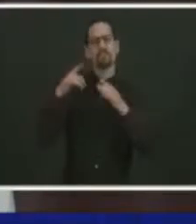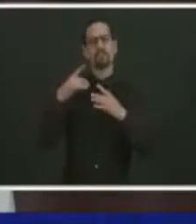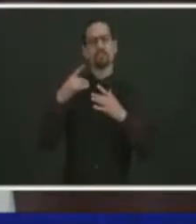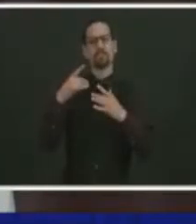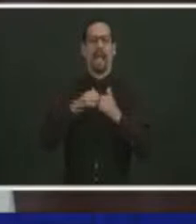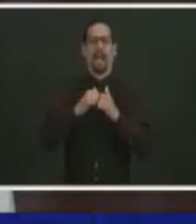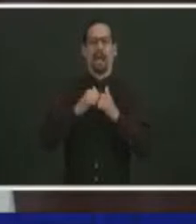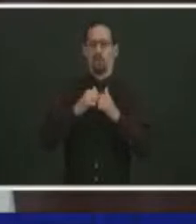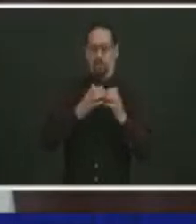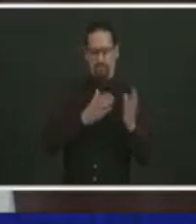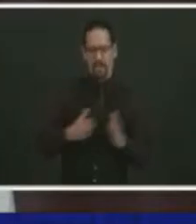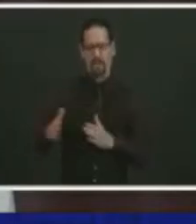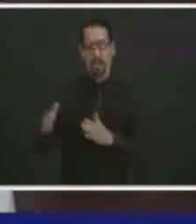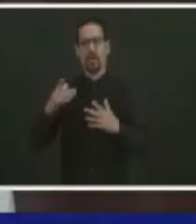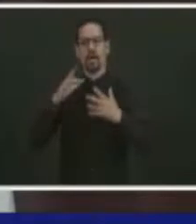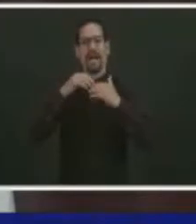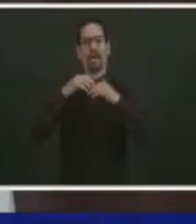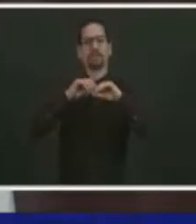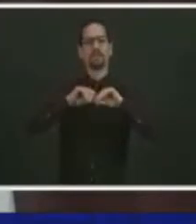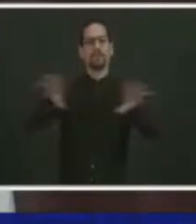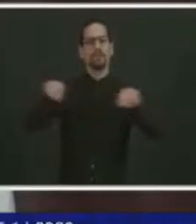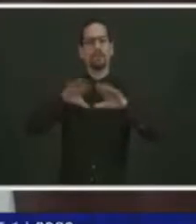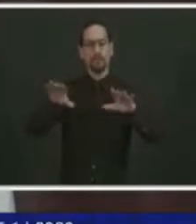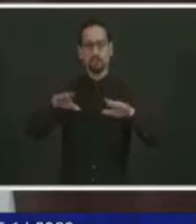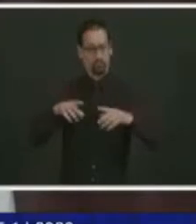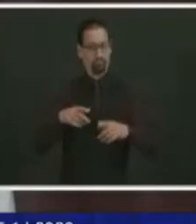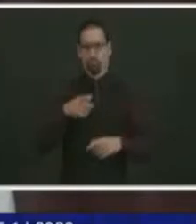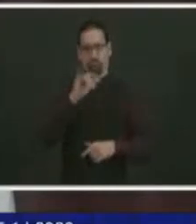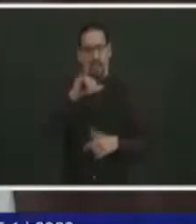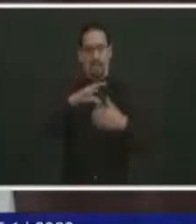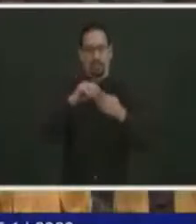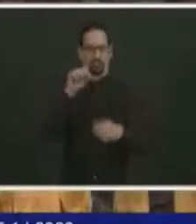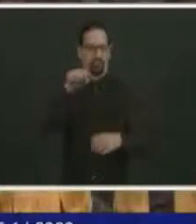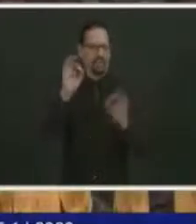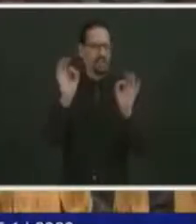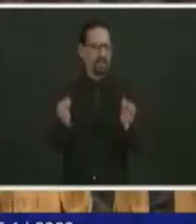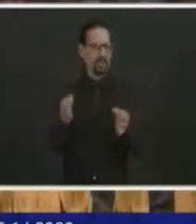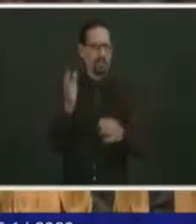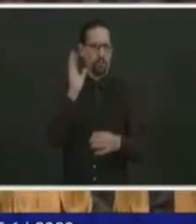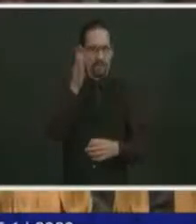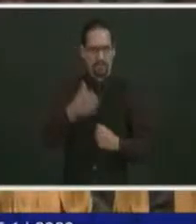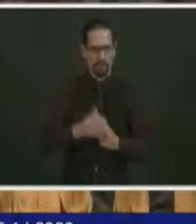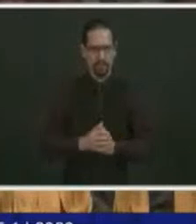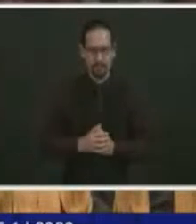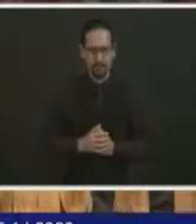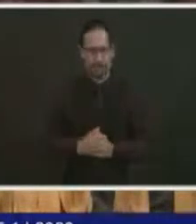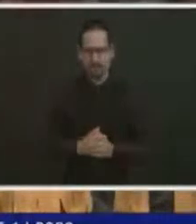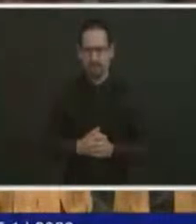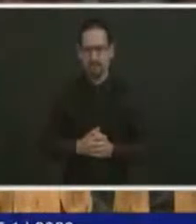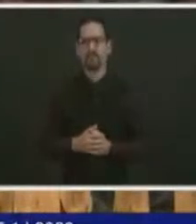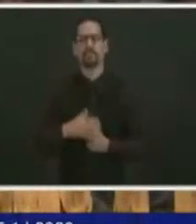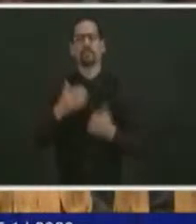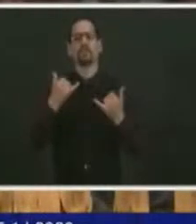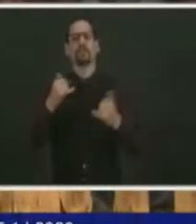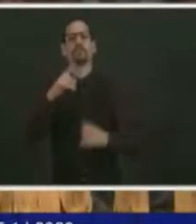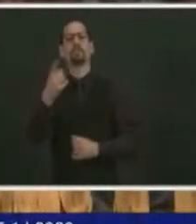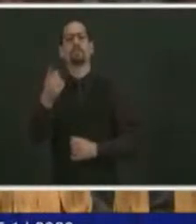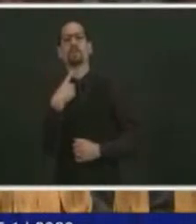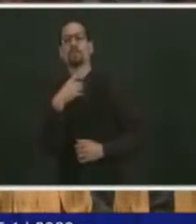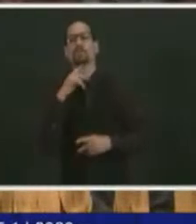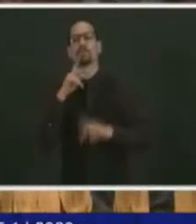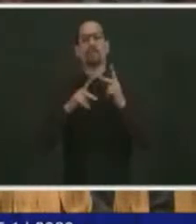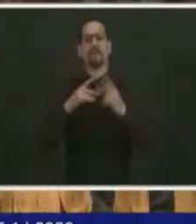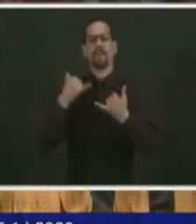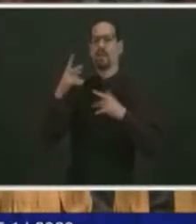communication. So yeah, absolutely. When people see the protest over the weekend here and, you know, a large crowd, but you said wearing masks